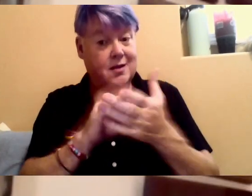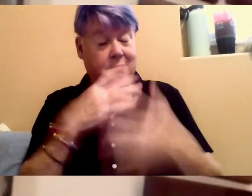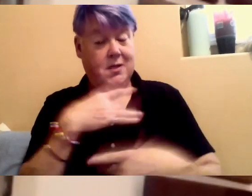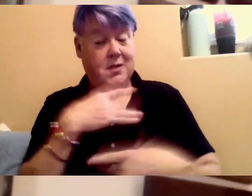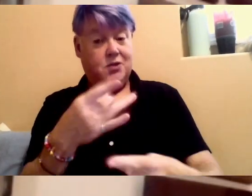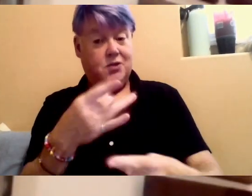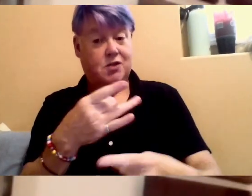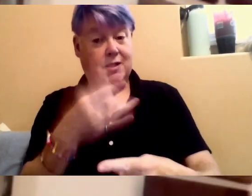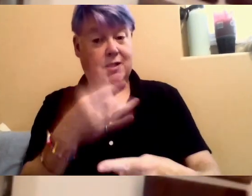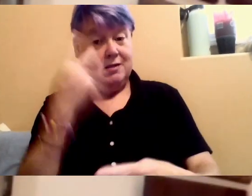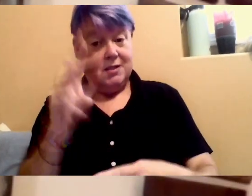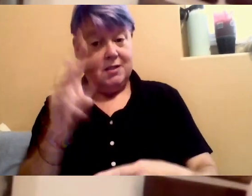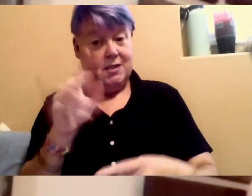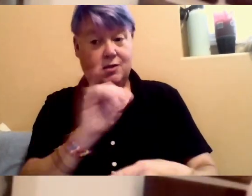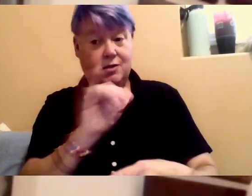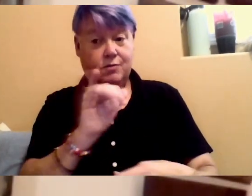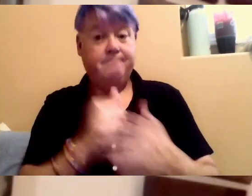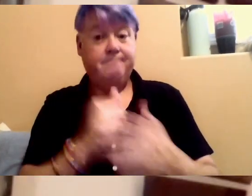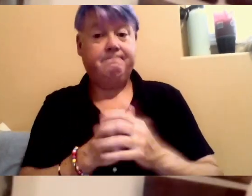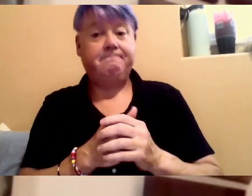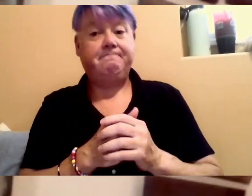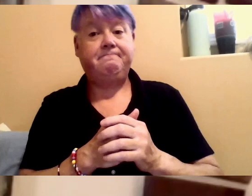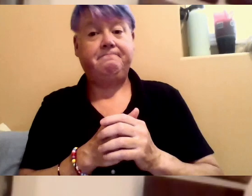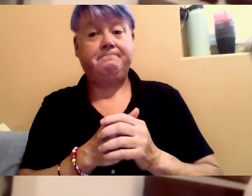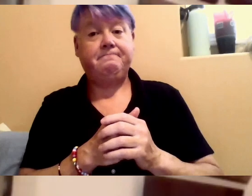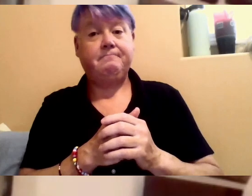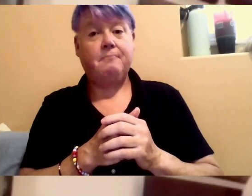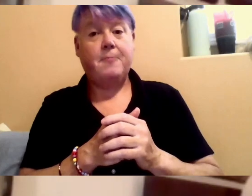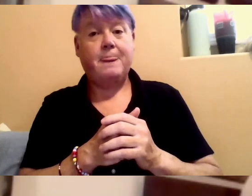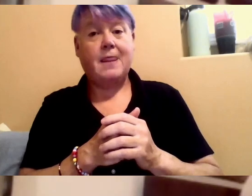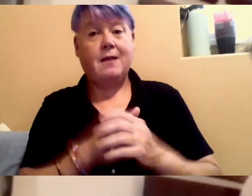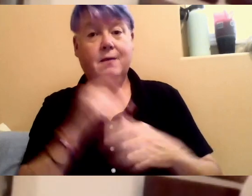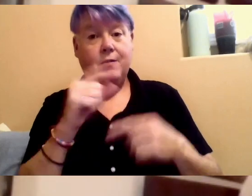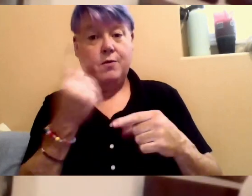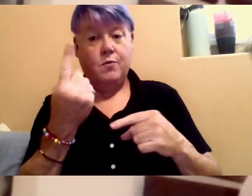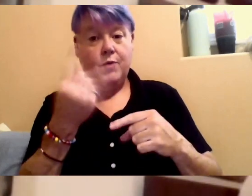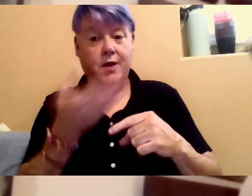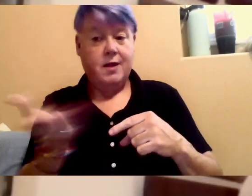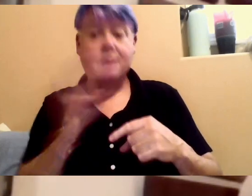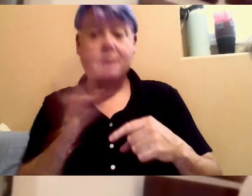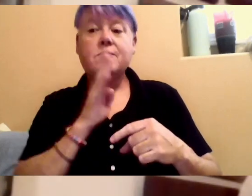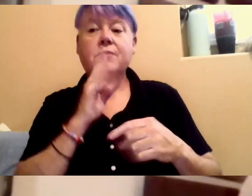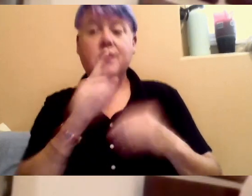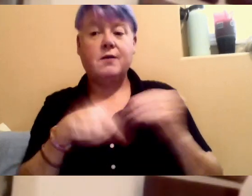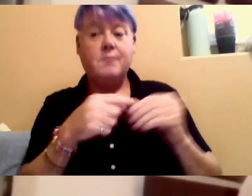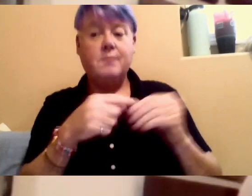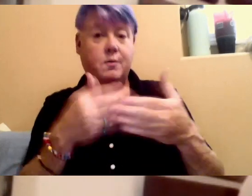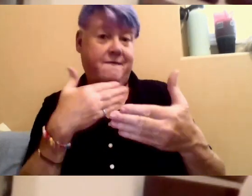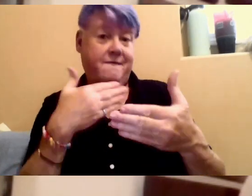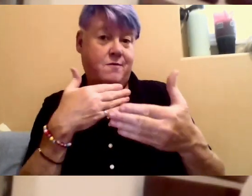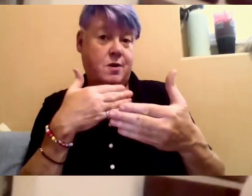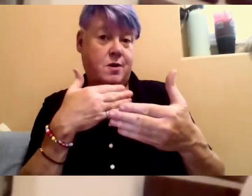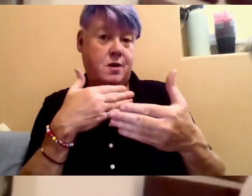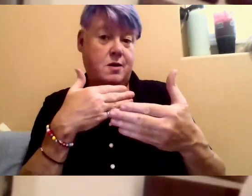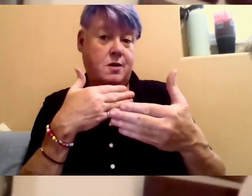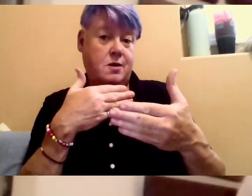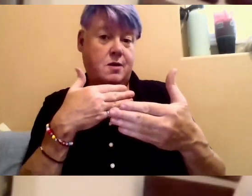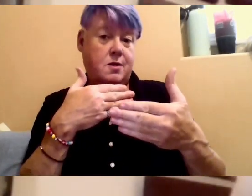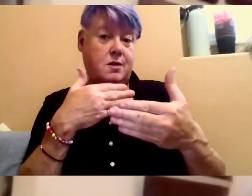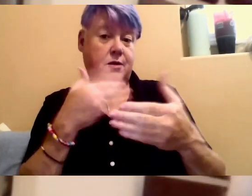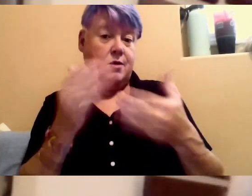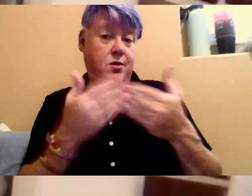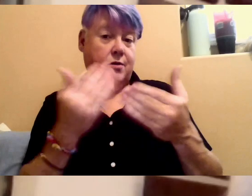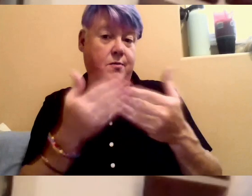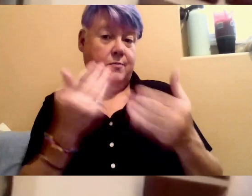to see as well. Yeah, one of the things you were talking about before was like almost like the character